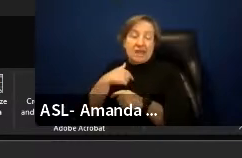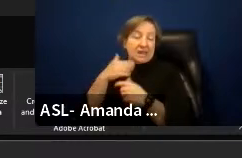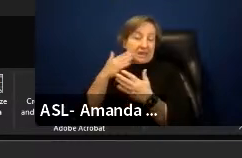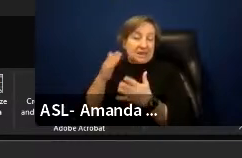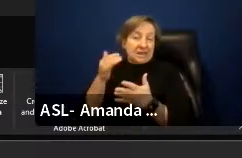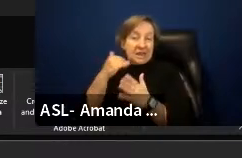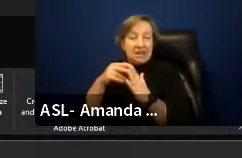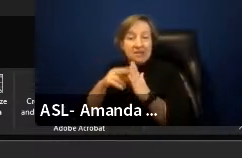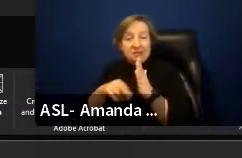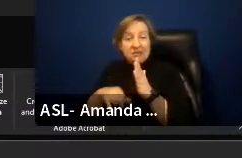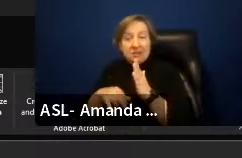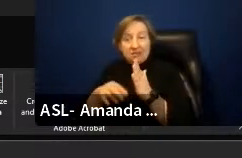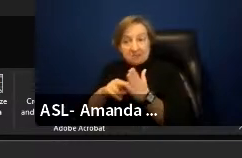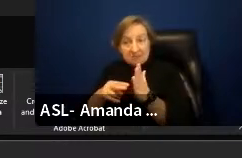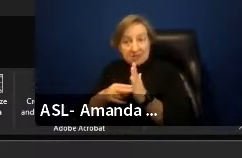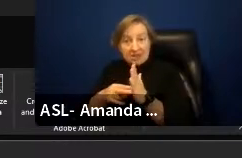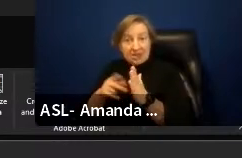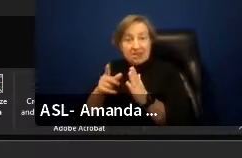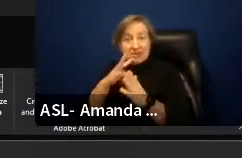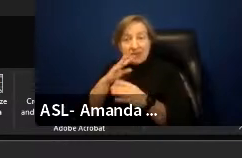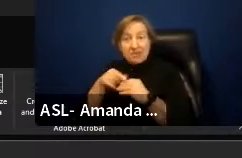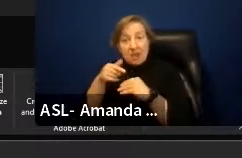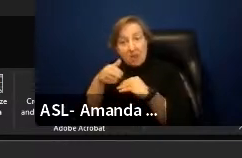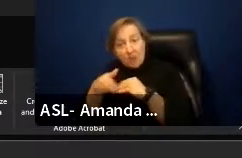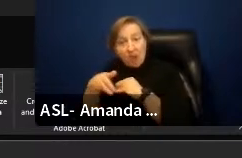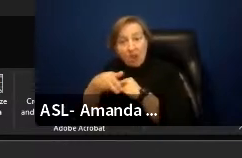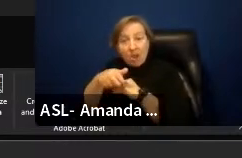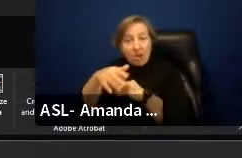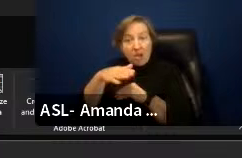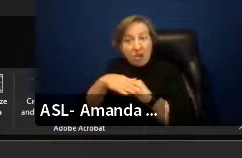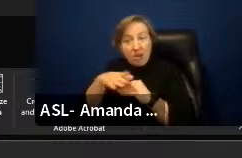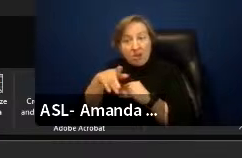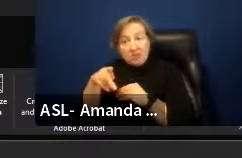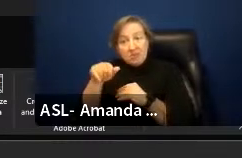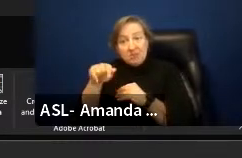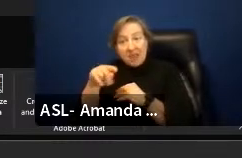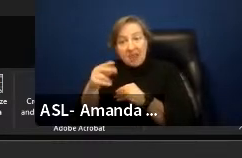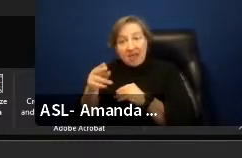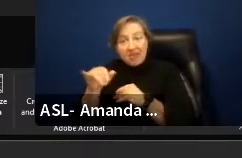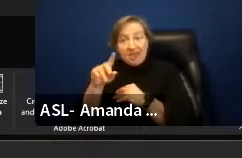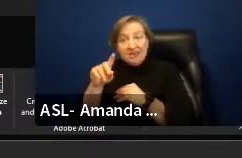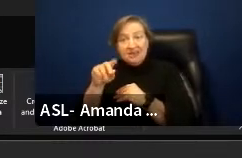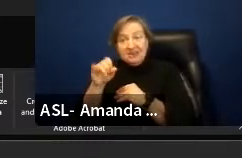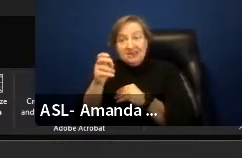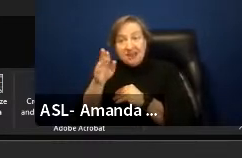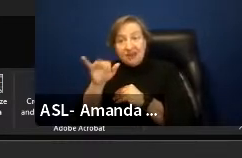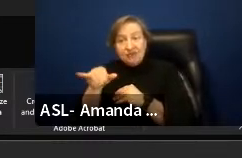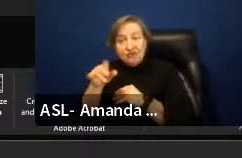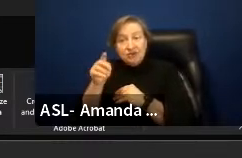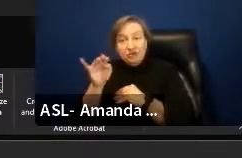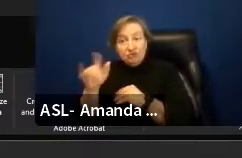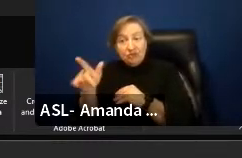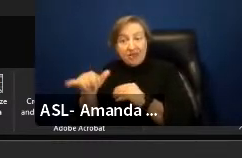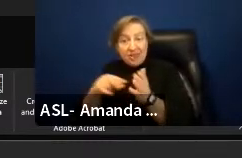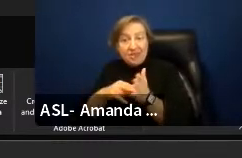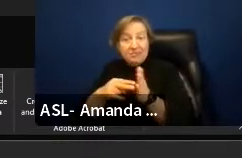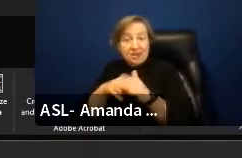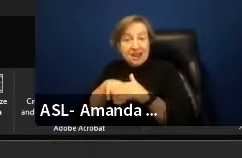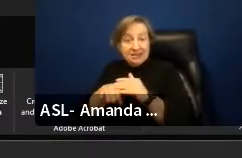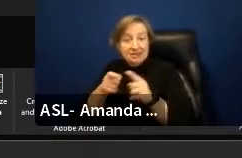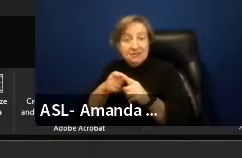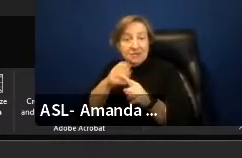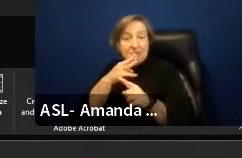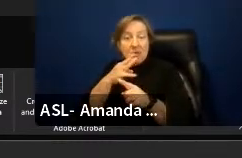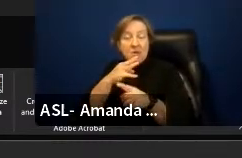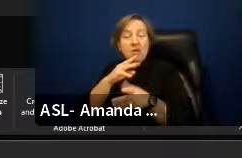read that, are they talking about just walking down the pathway, like Discovery Trail? Is that what they mean by access from the water, or are they